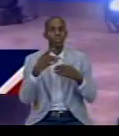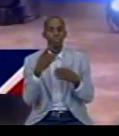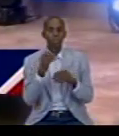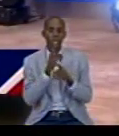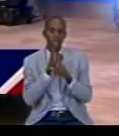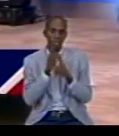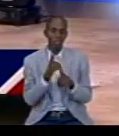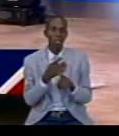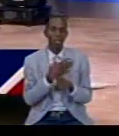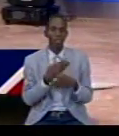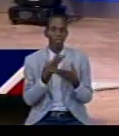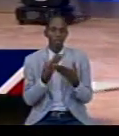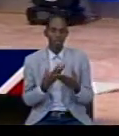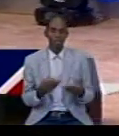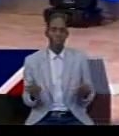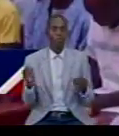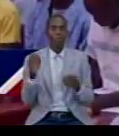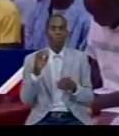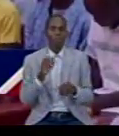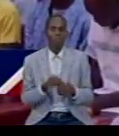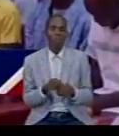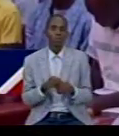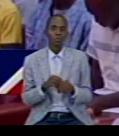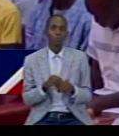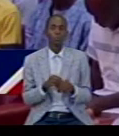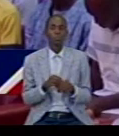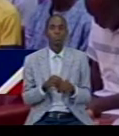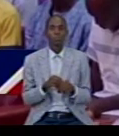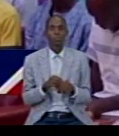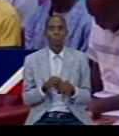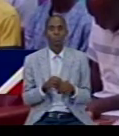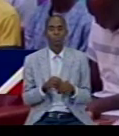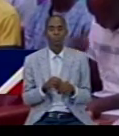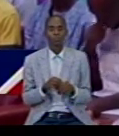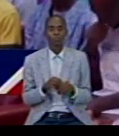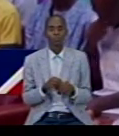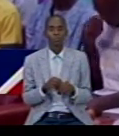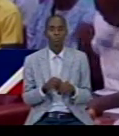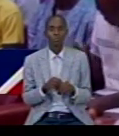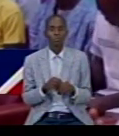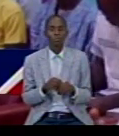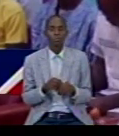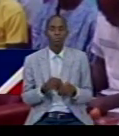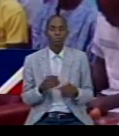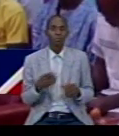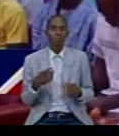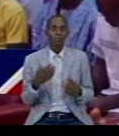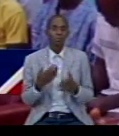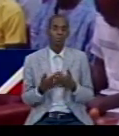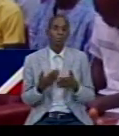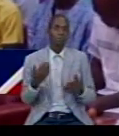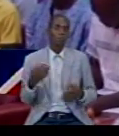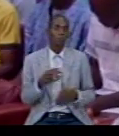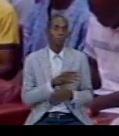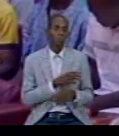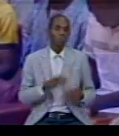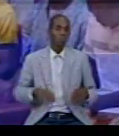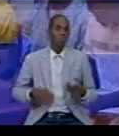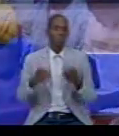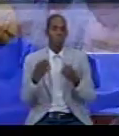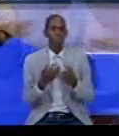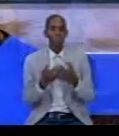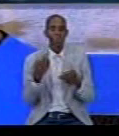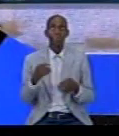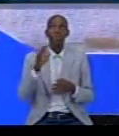them the solution if they could have answers to their prayers. Before Christ came, before the